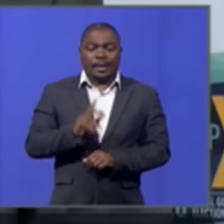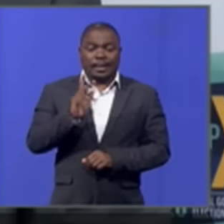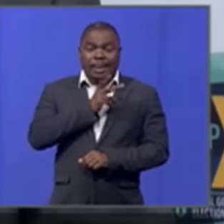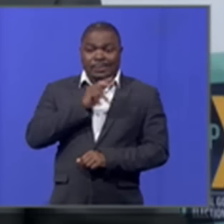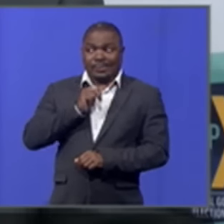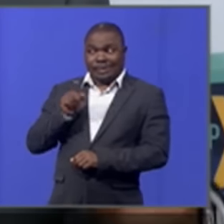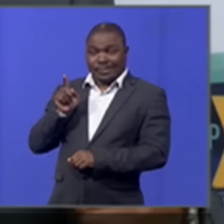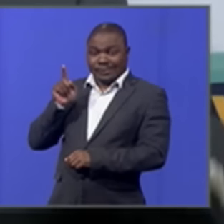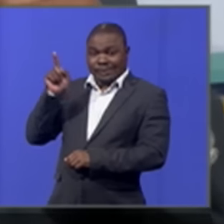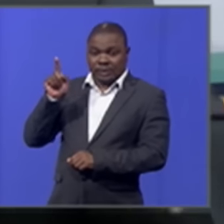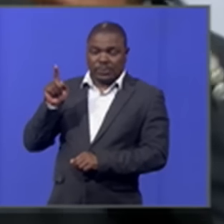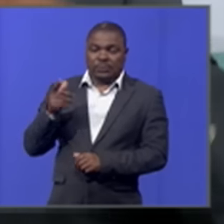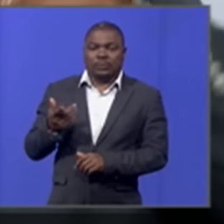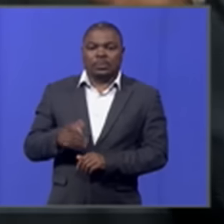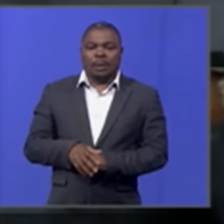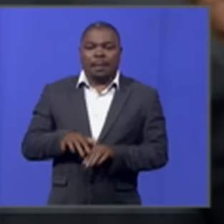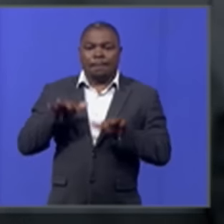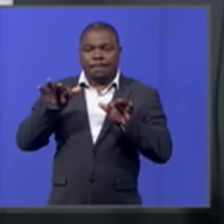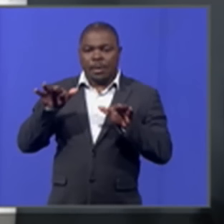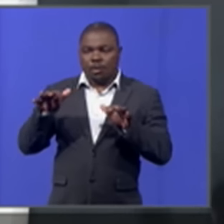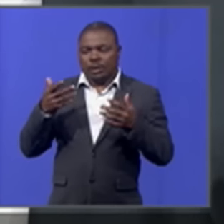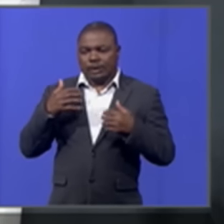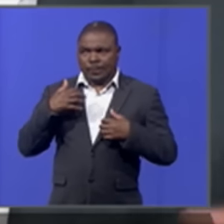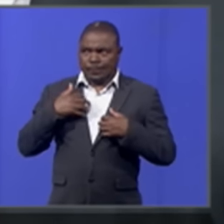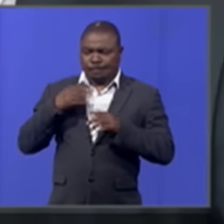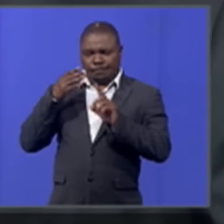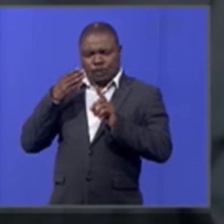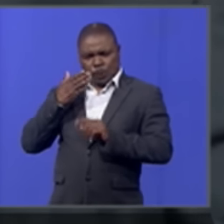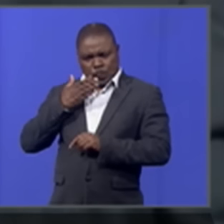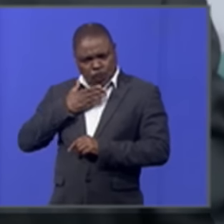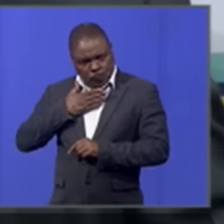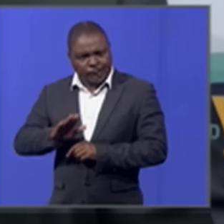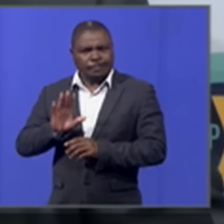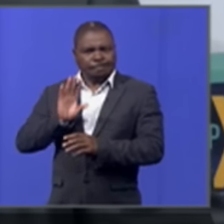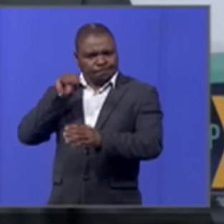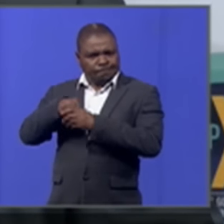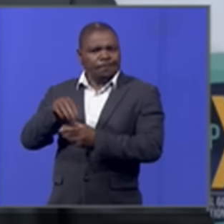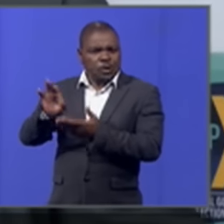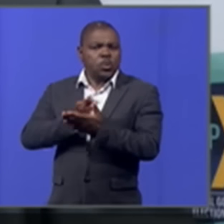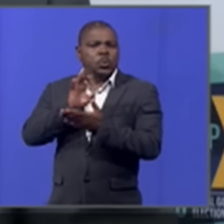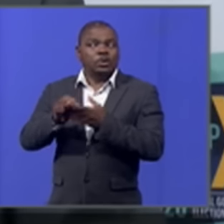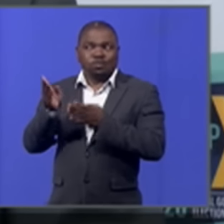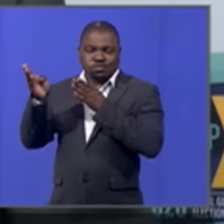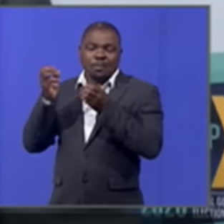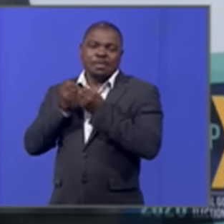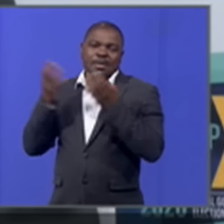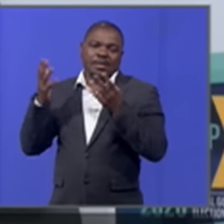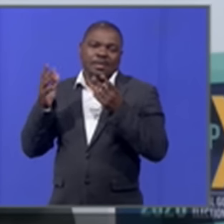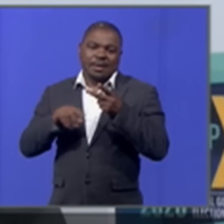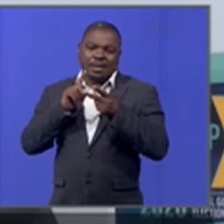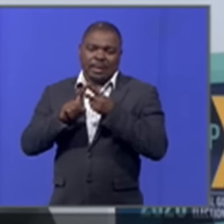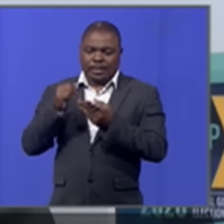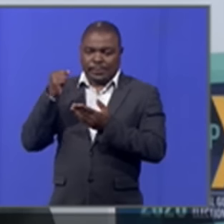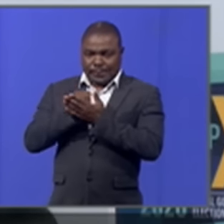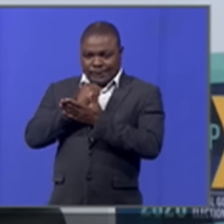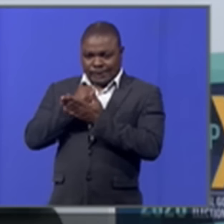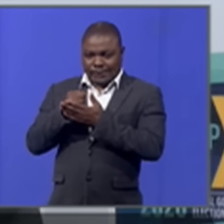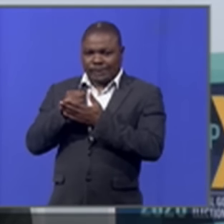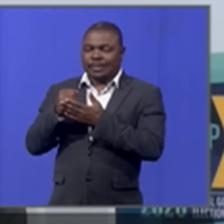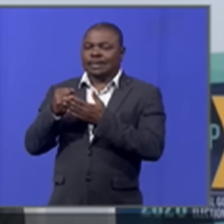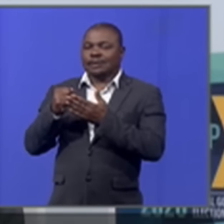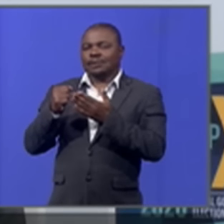KZN, there is heightened intention by voters to participate, and the registration figures,